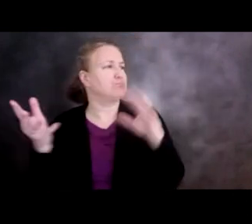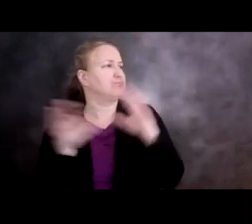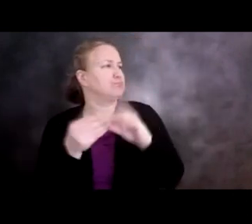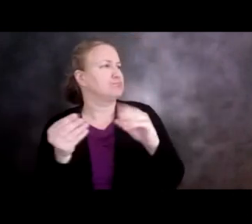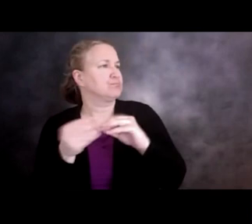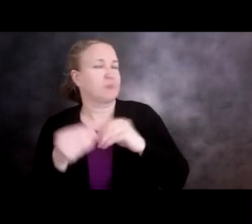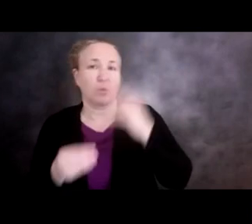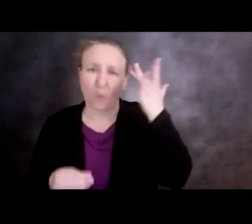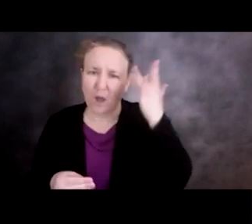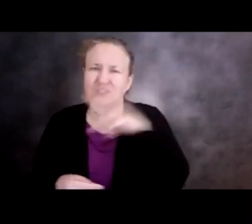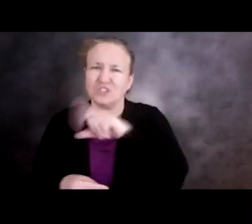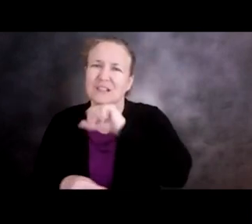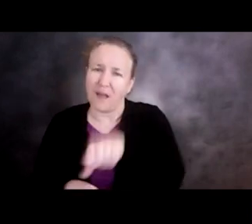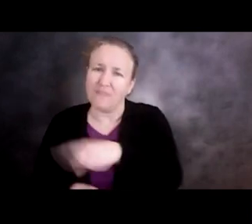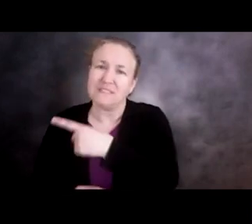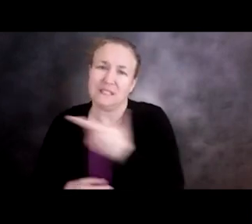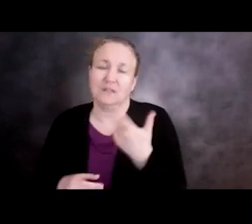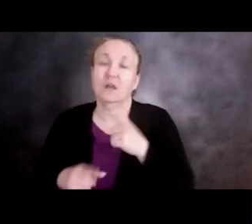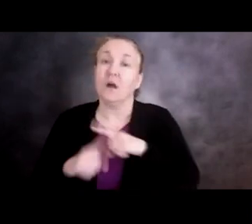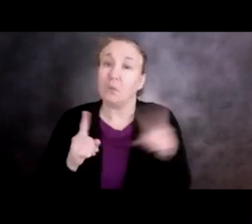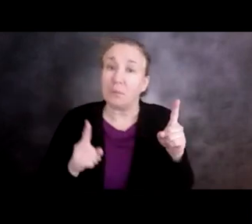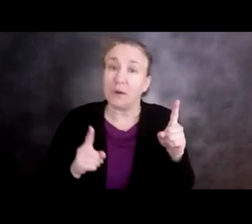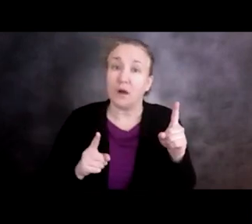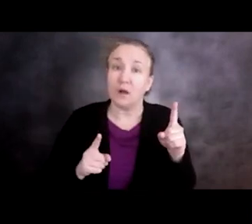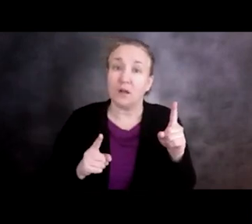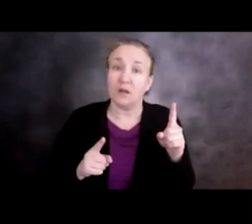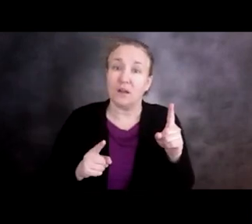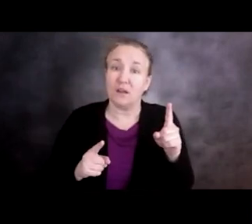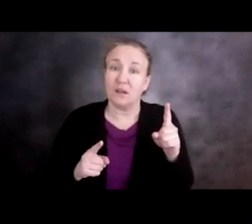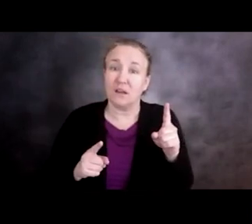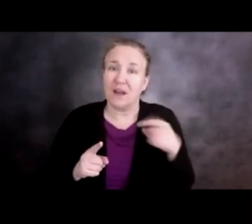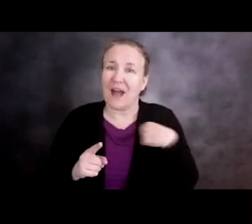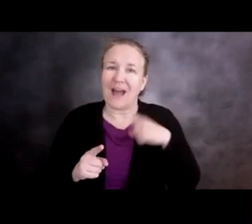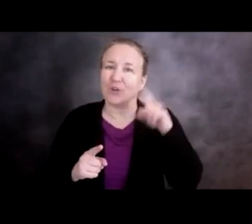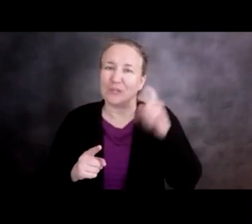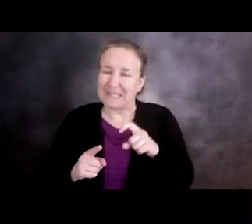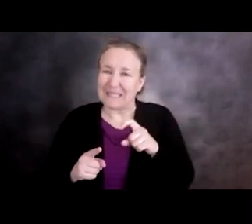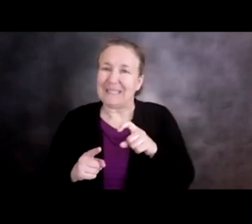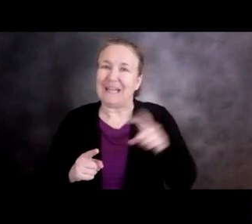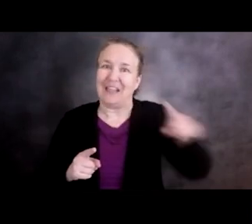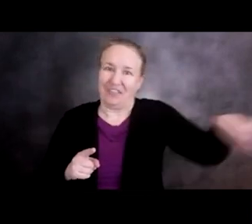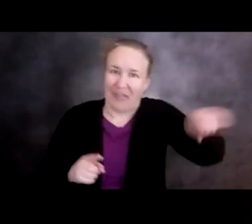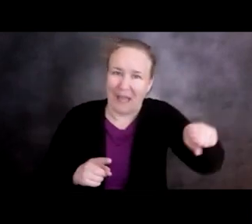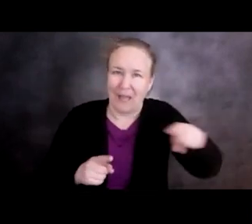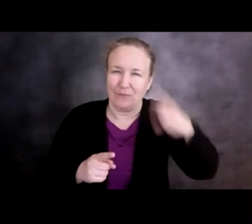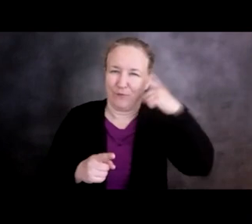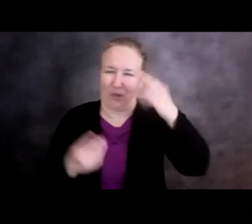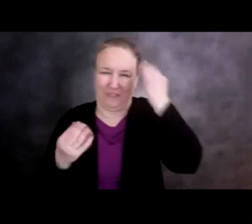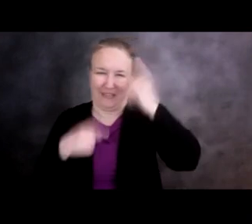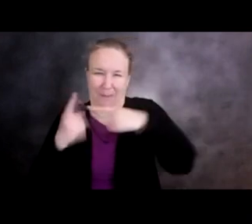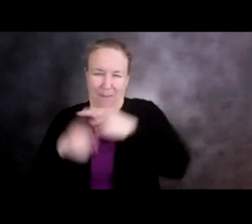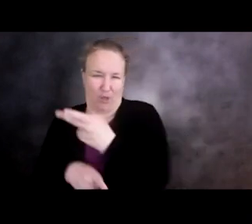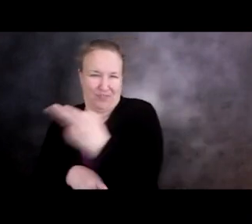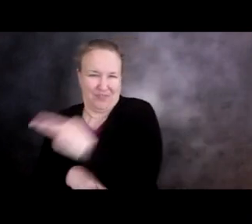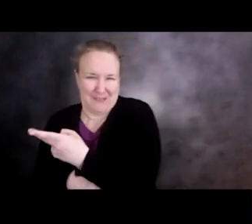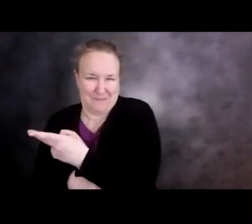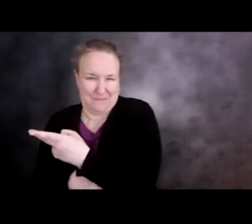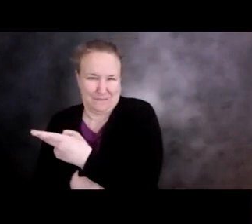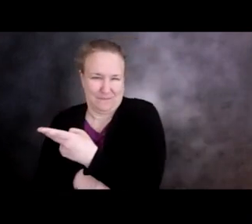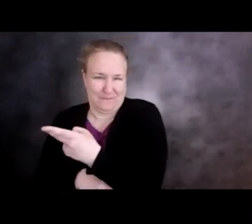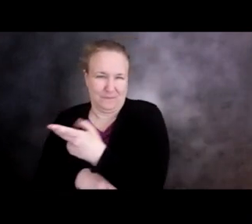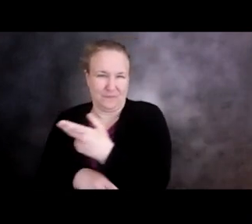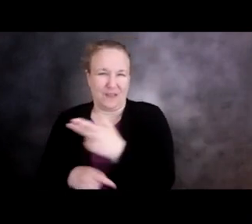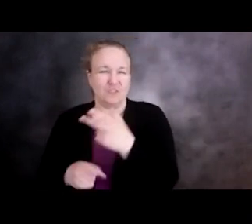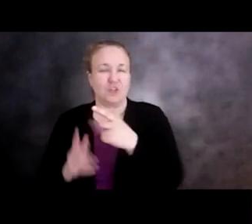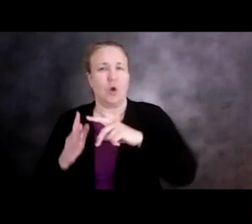loved. But I don't need them to think about my mother and my brother. So I told them that's where it starts.